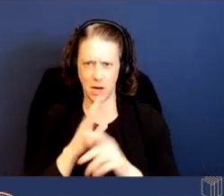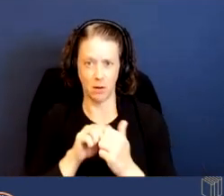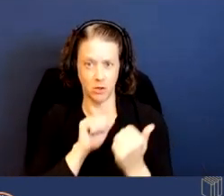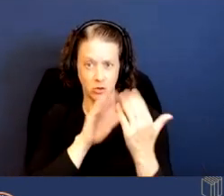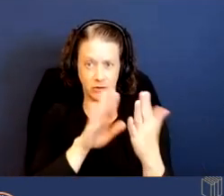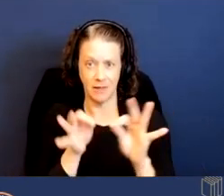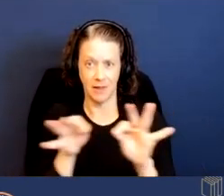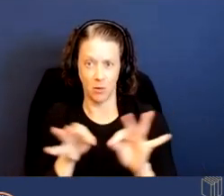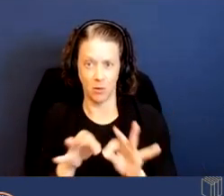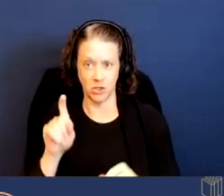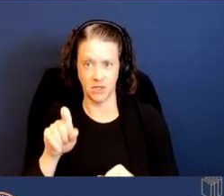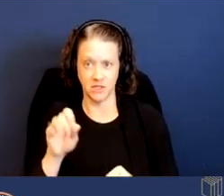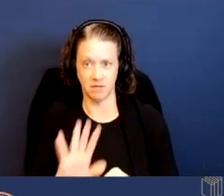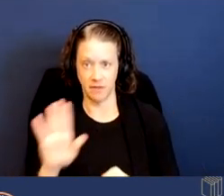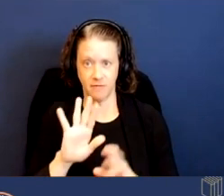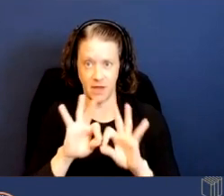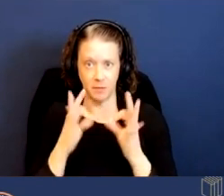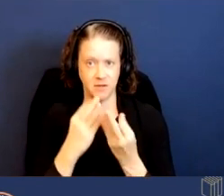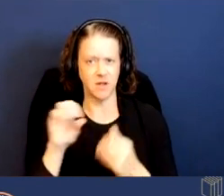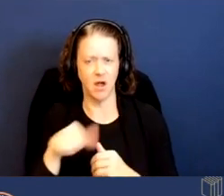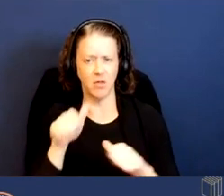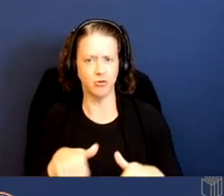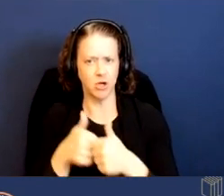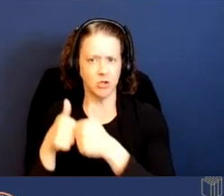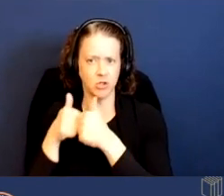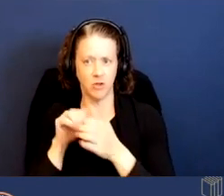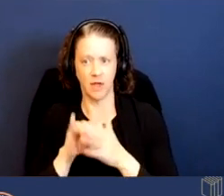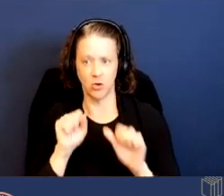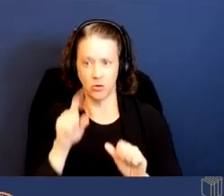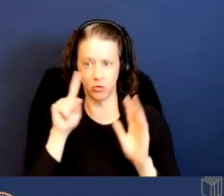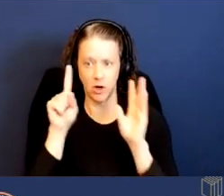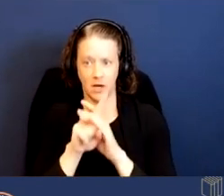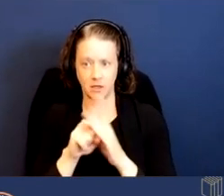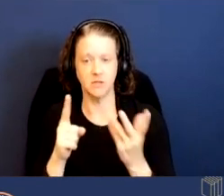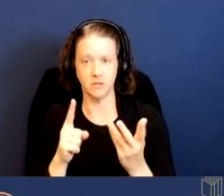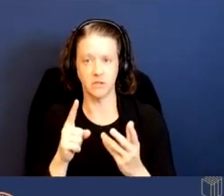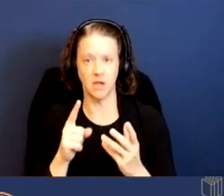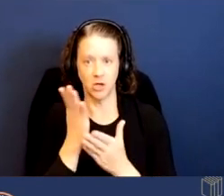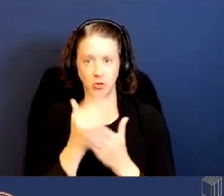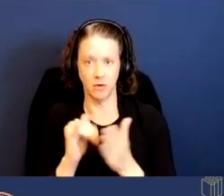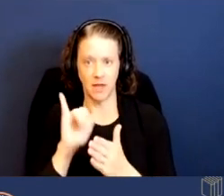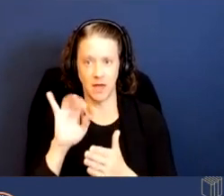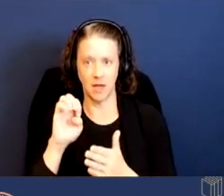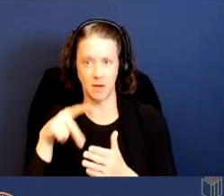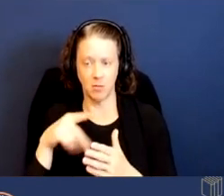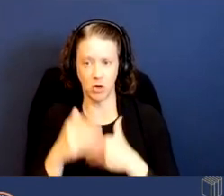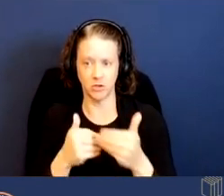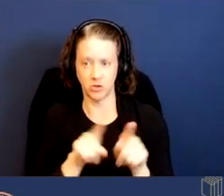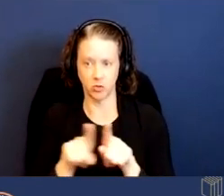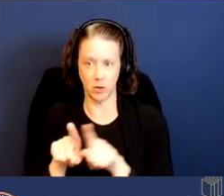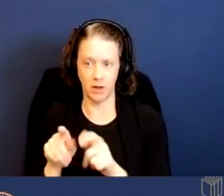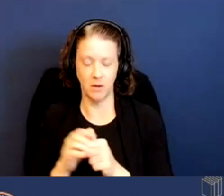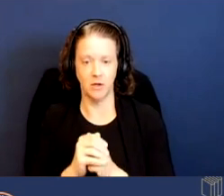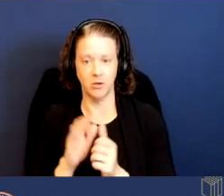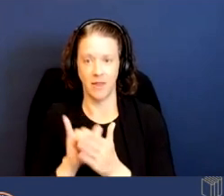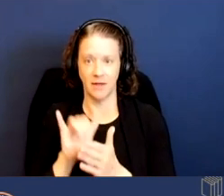of our families and other challenges that can arise as a part of the IEP process as well. So that is